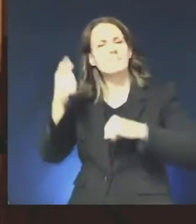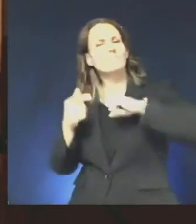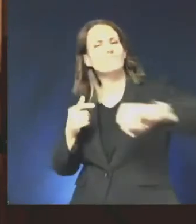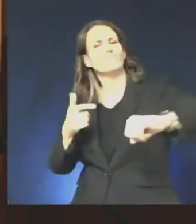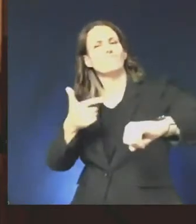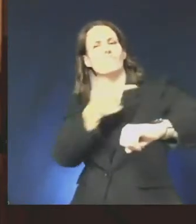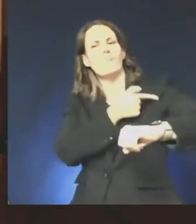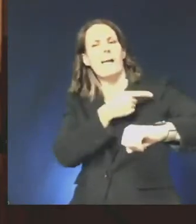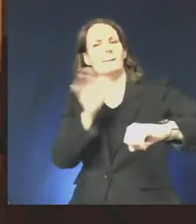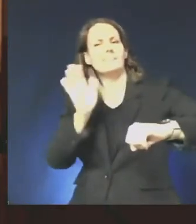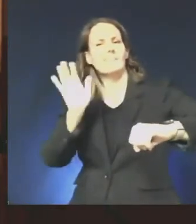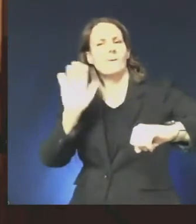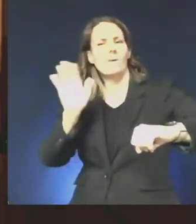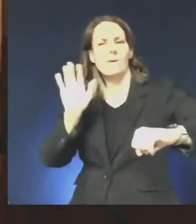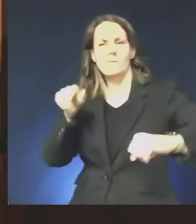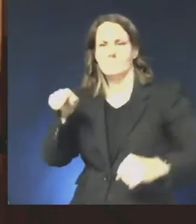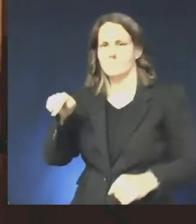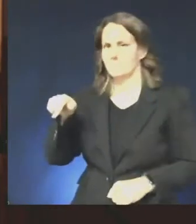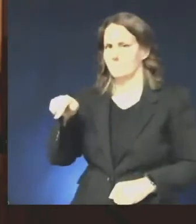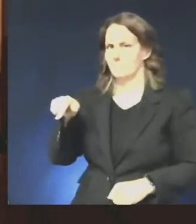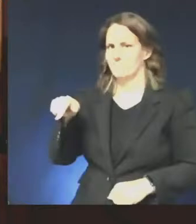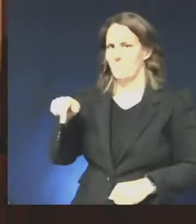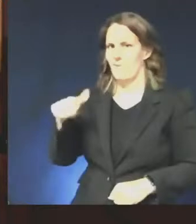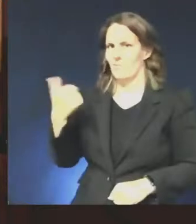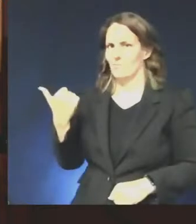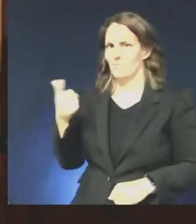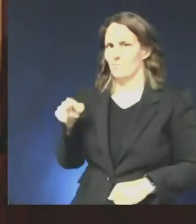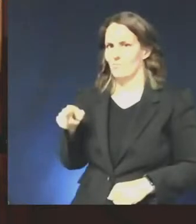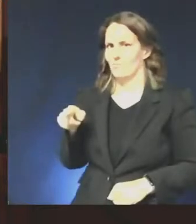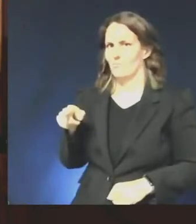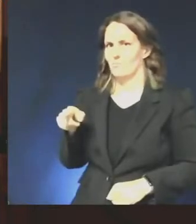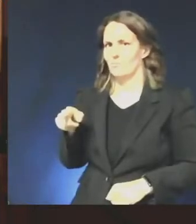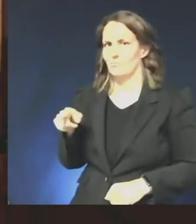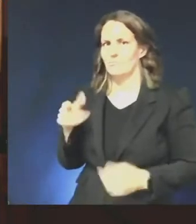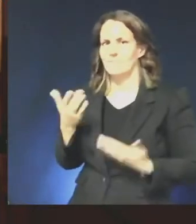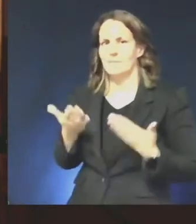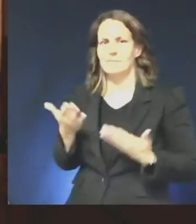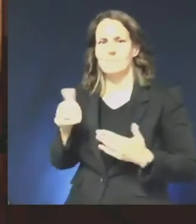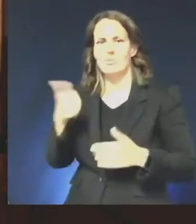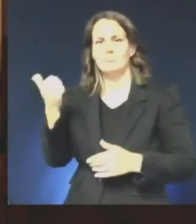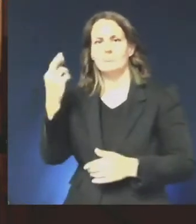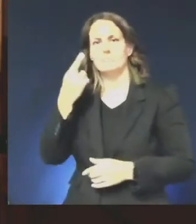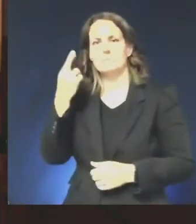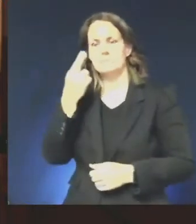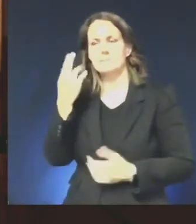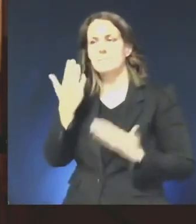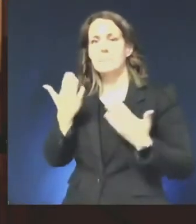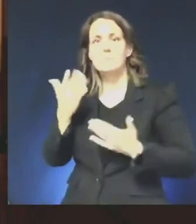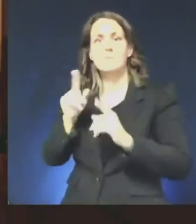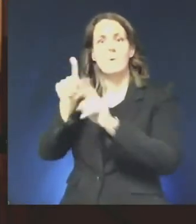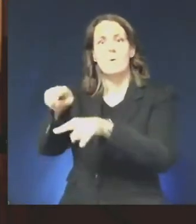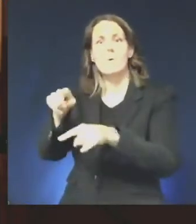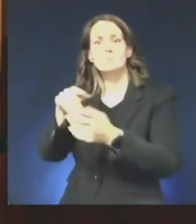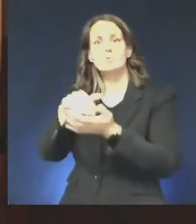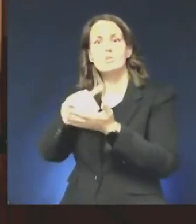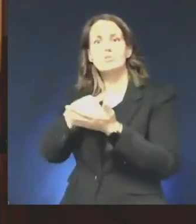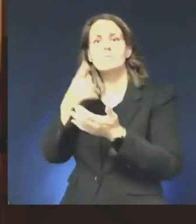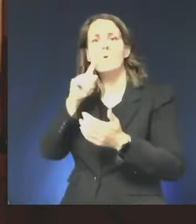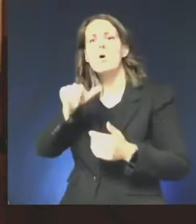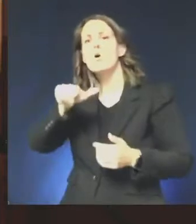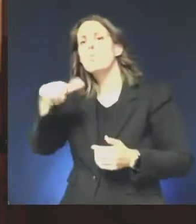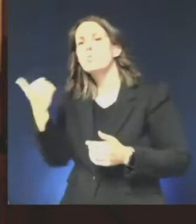another reason we all need to get vaccinated, and we need to mask up right now to curb the spread of this so that